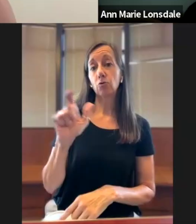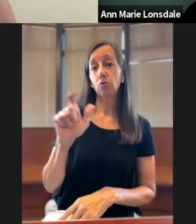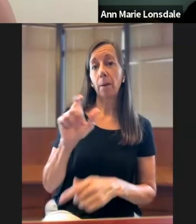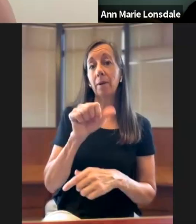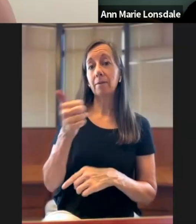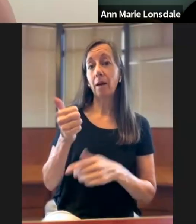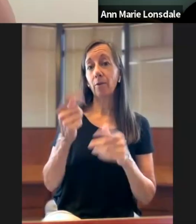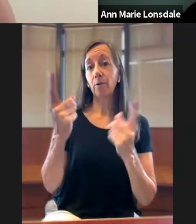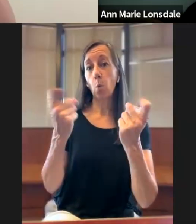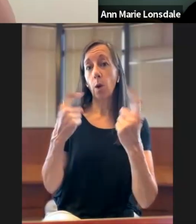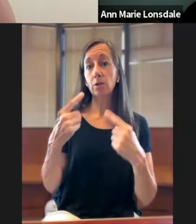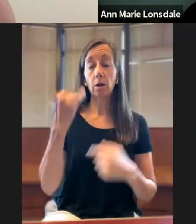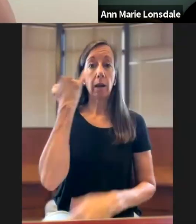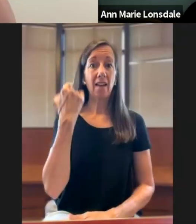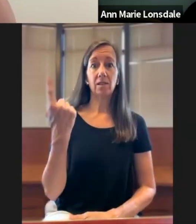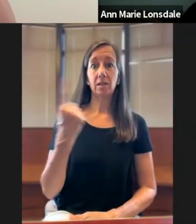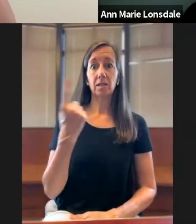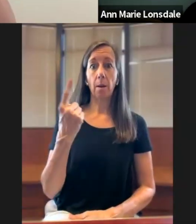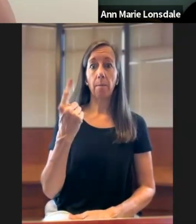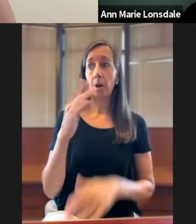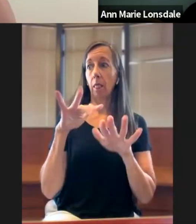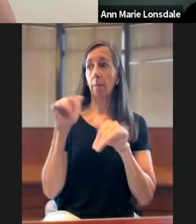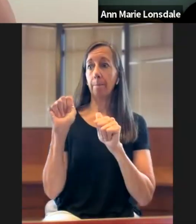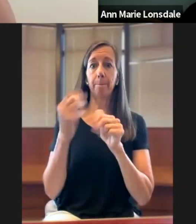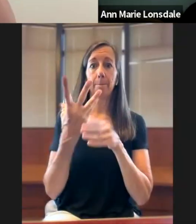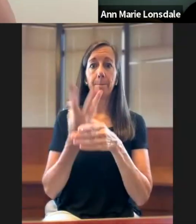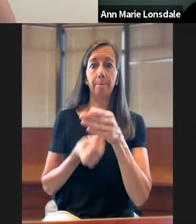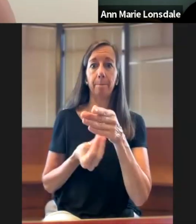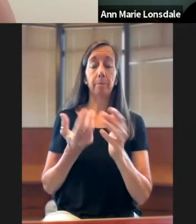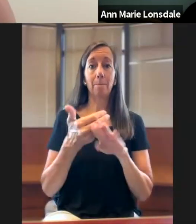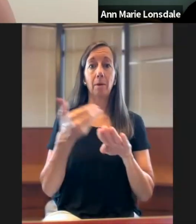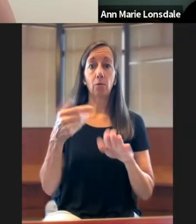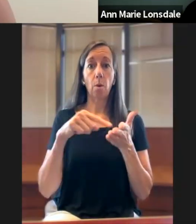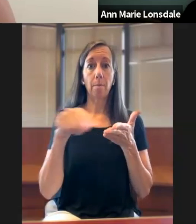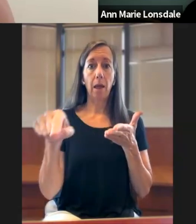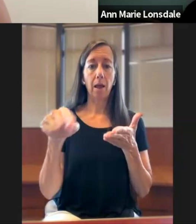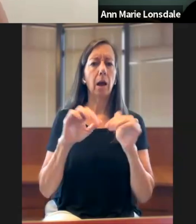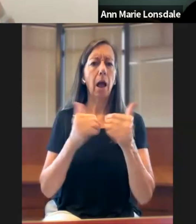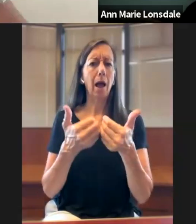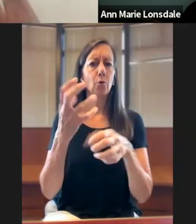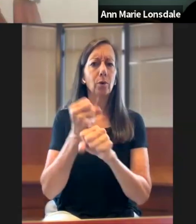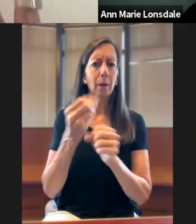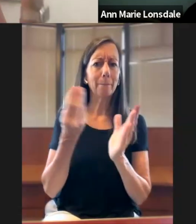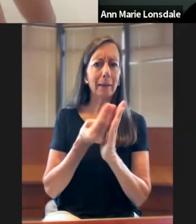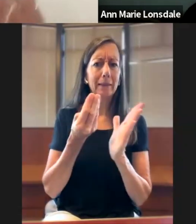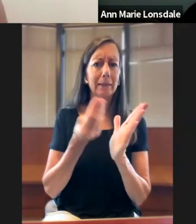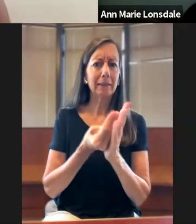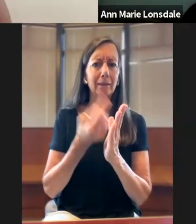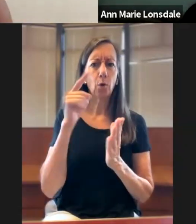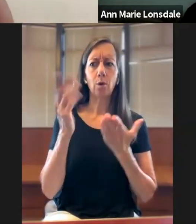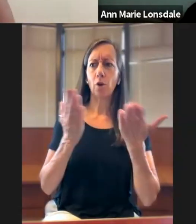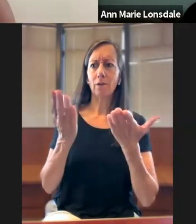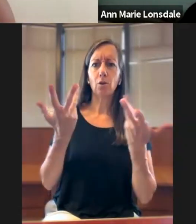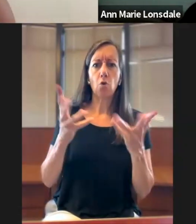someone ghosts you before paying, how can you get your money for services rendered? Okay.